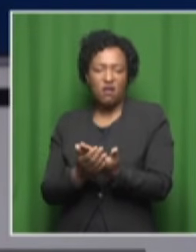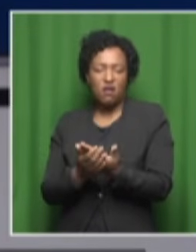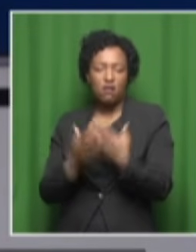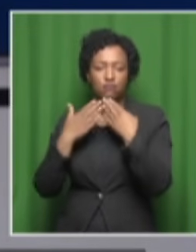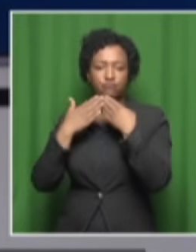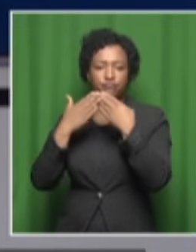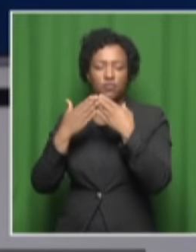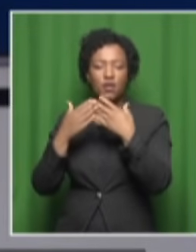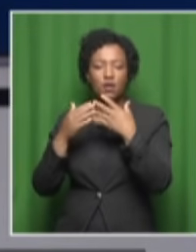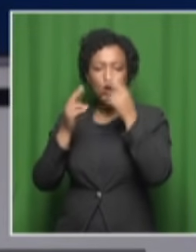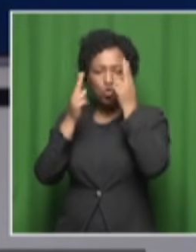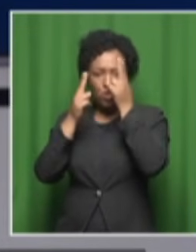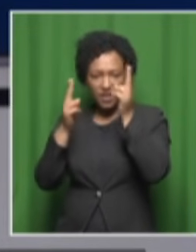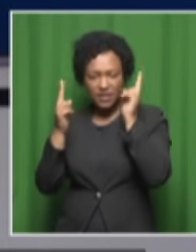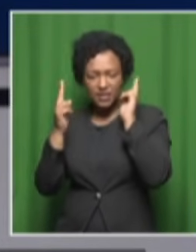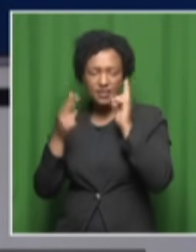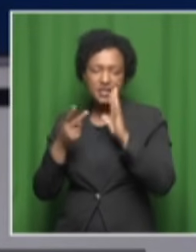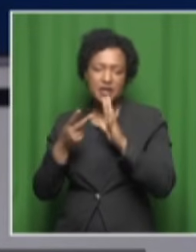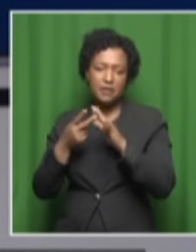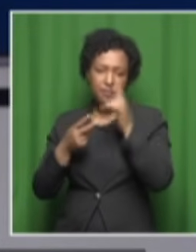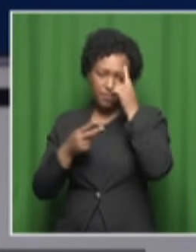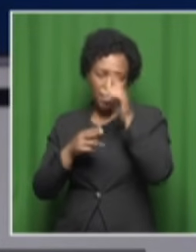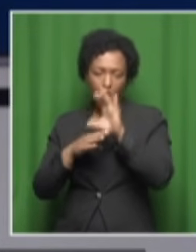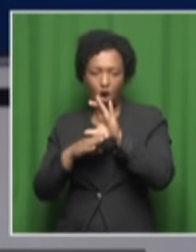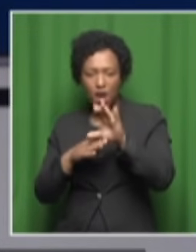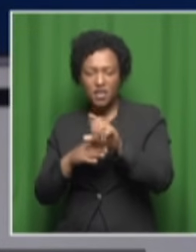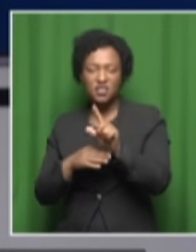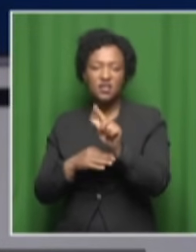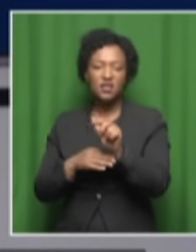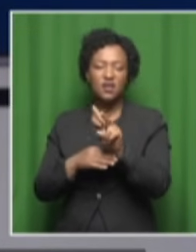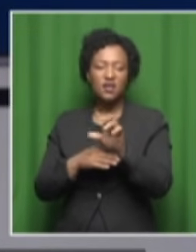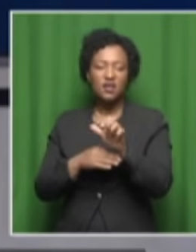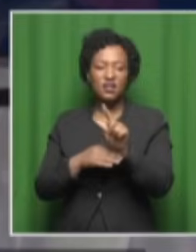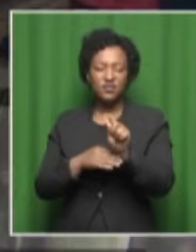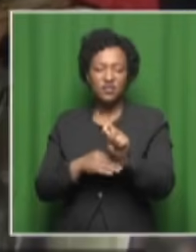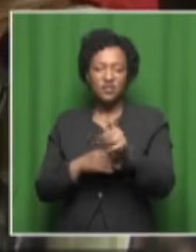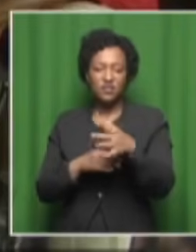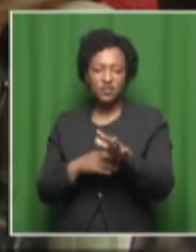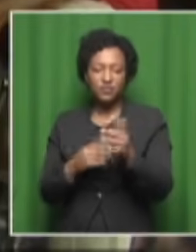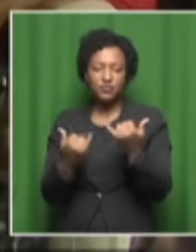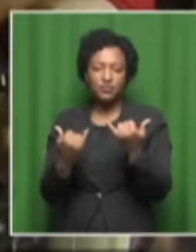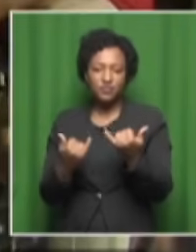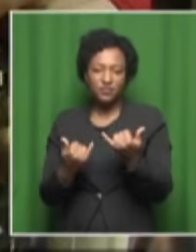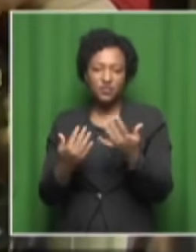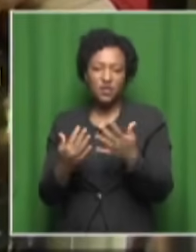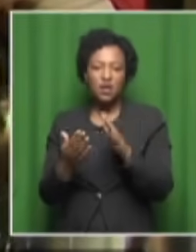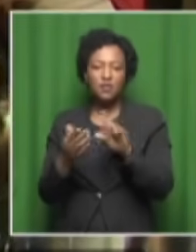training institutions, which is universities, TVET colleges, and community colleges.